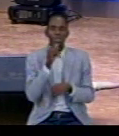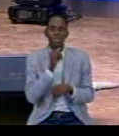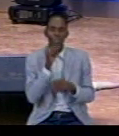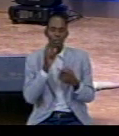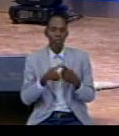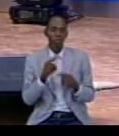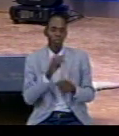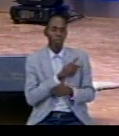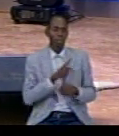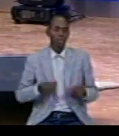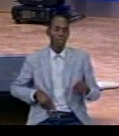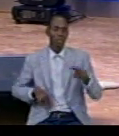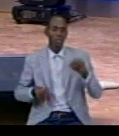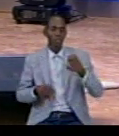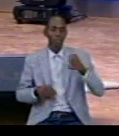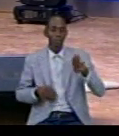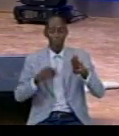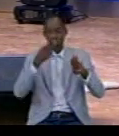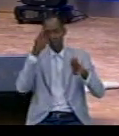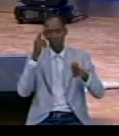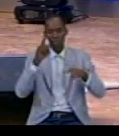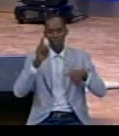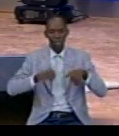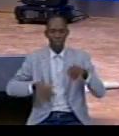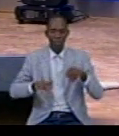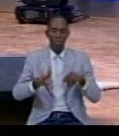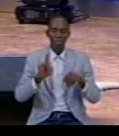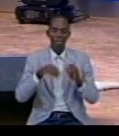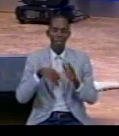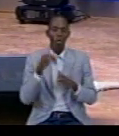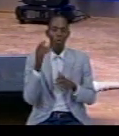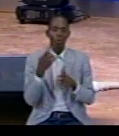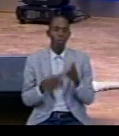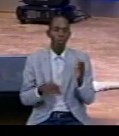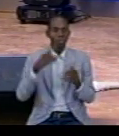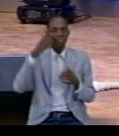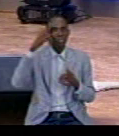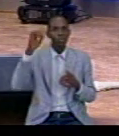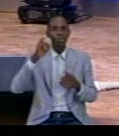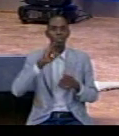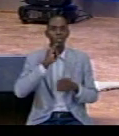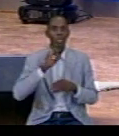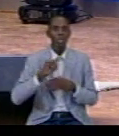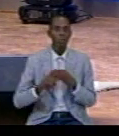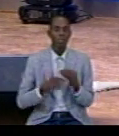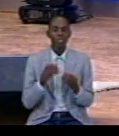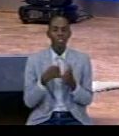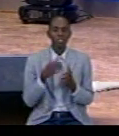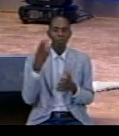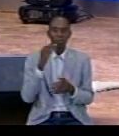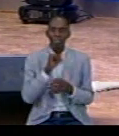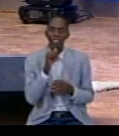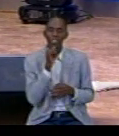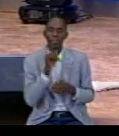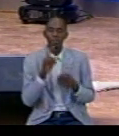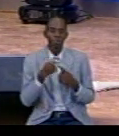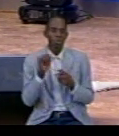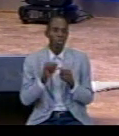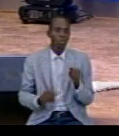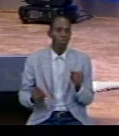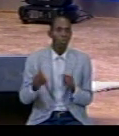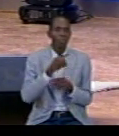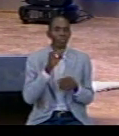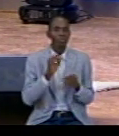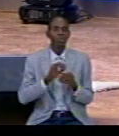Nebuchadnezzar, because he couldn't discover the dream, he couldn't tell the dream. It was a secret to everybody in the